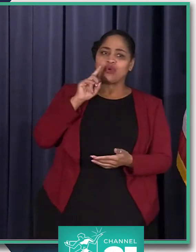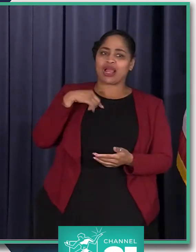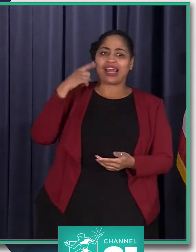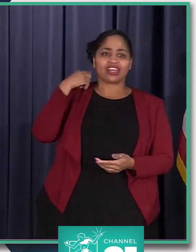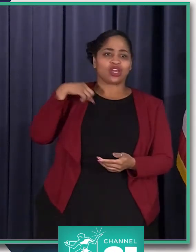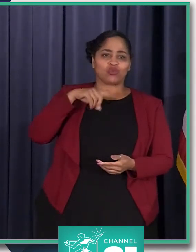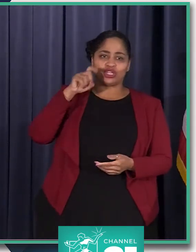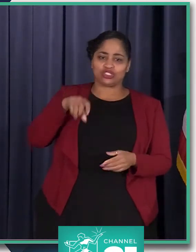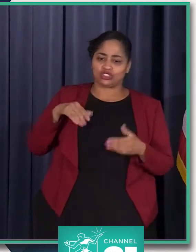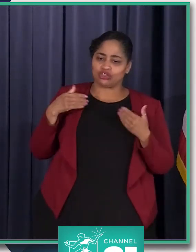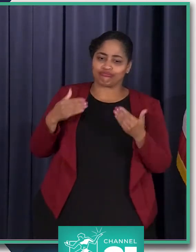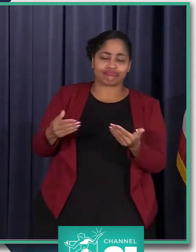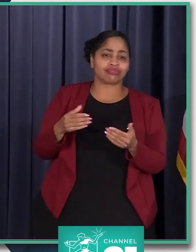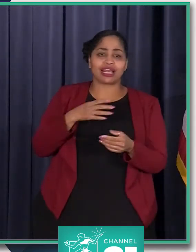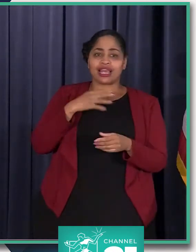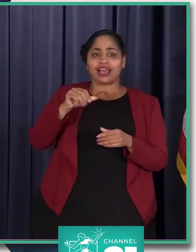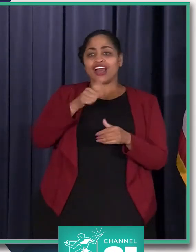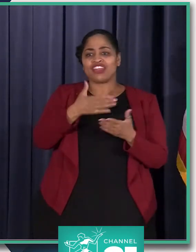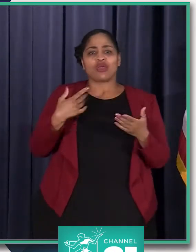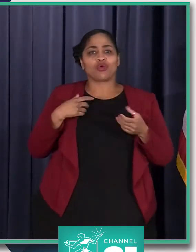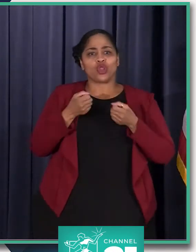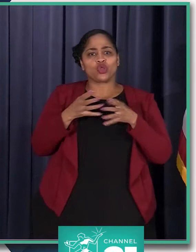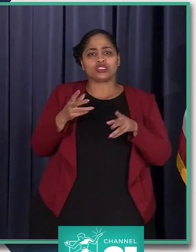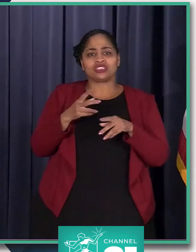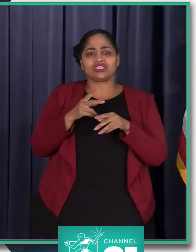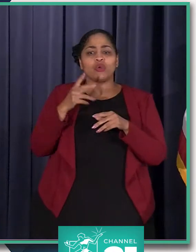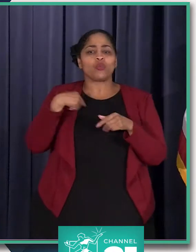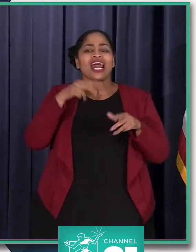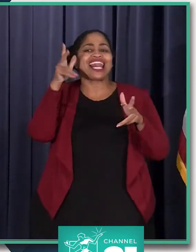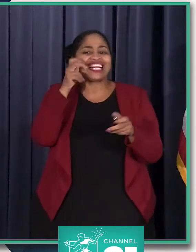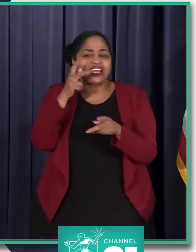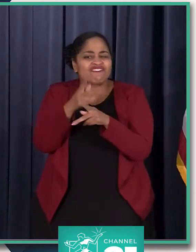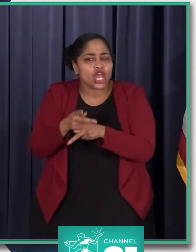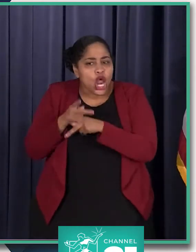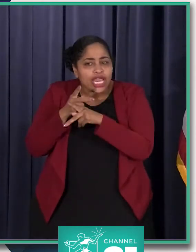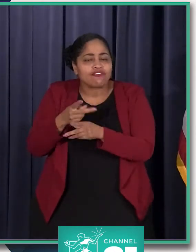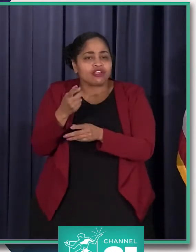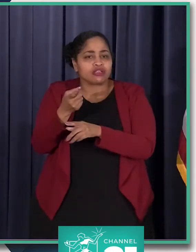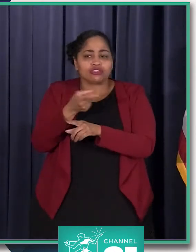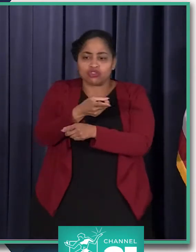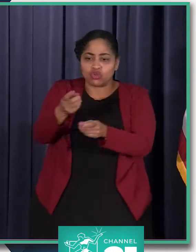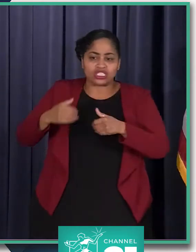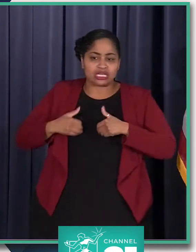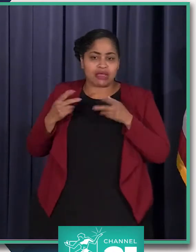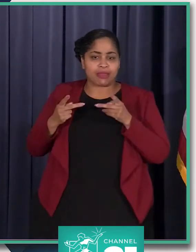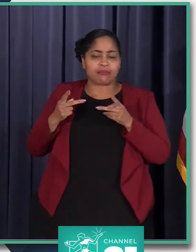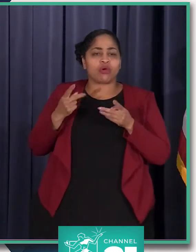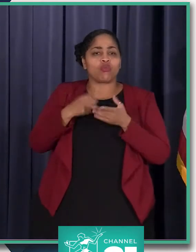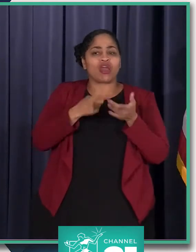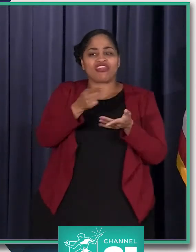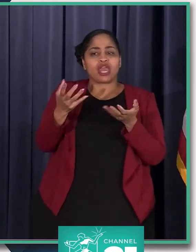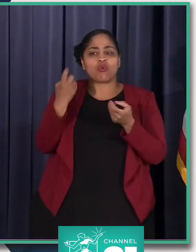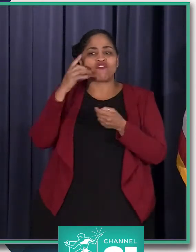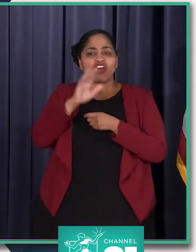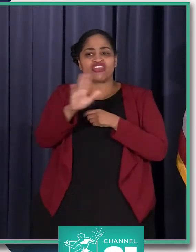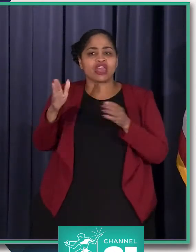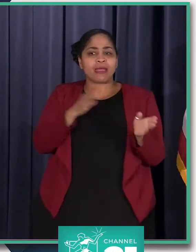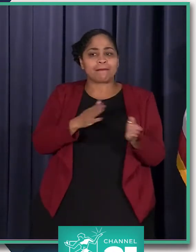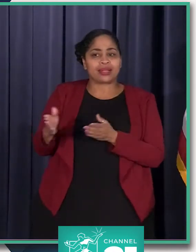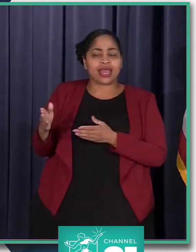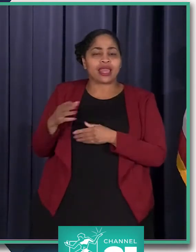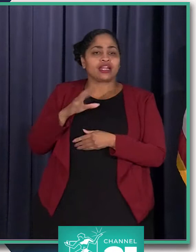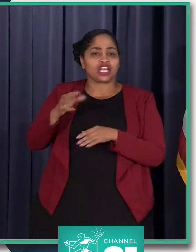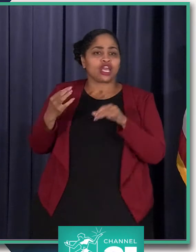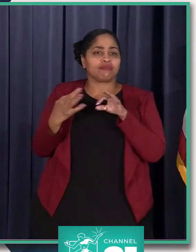ought to be. On the other hand, we're listening very carefully to the young people on what they would like as part of that plan. Their input will be included in the